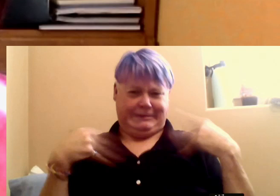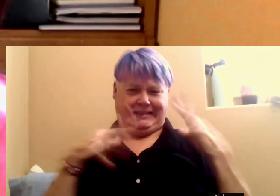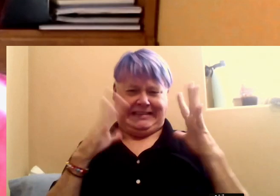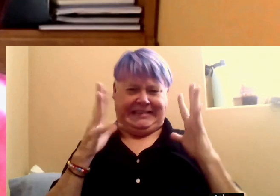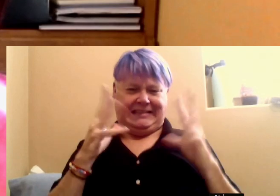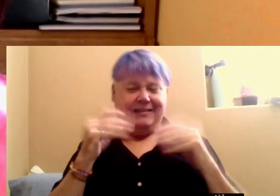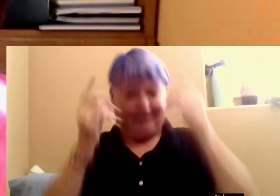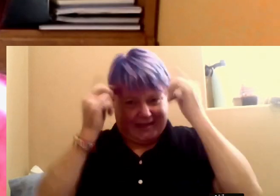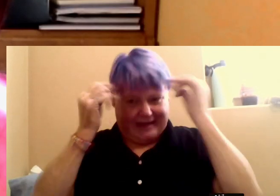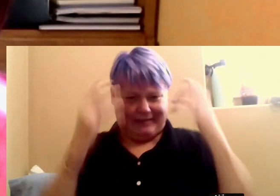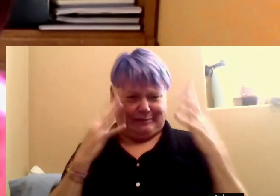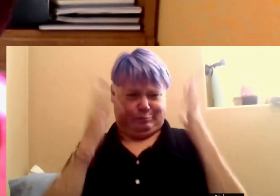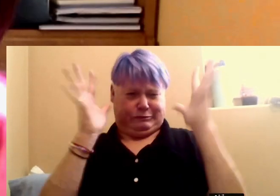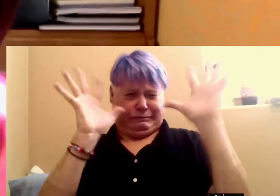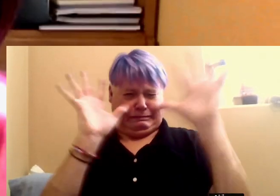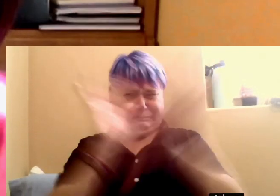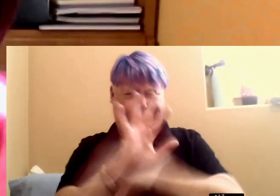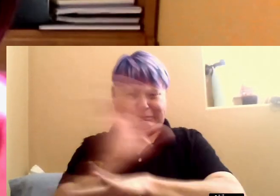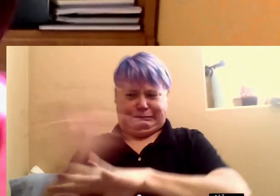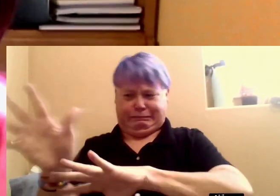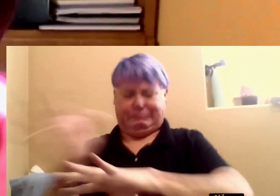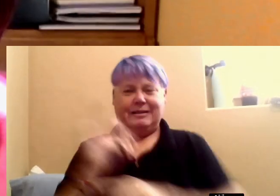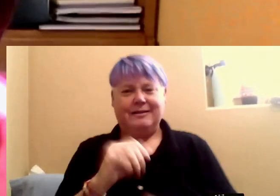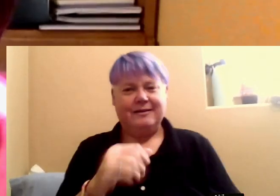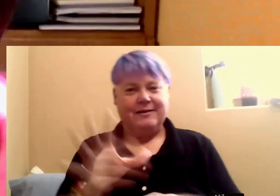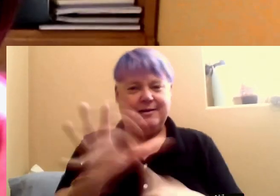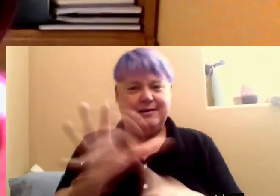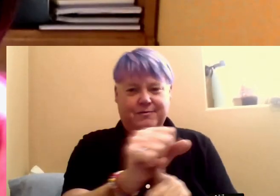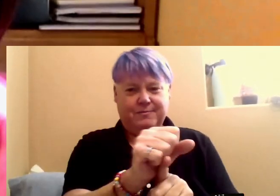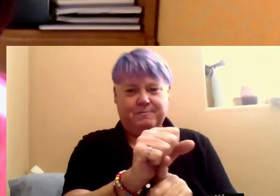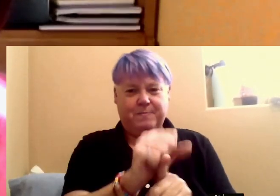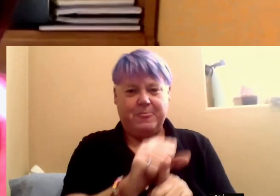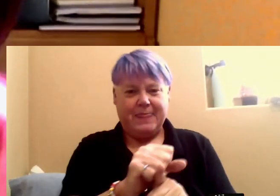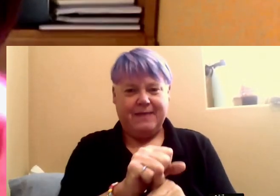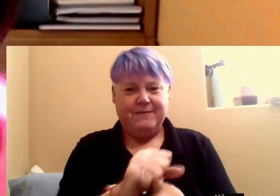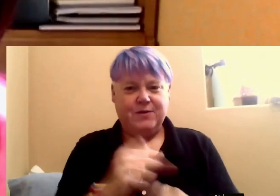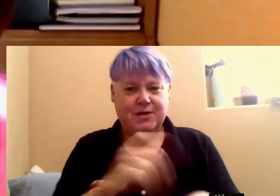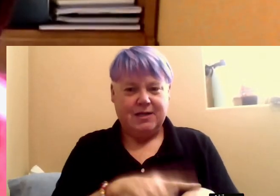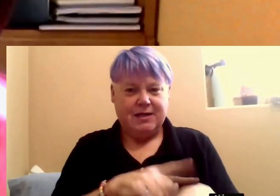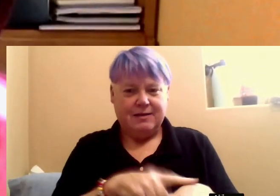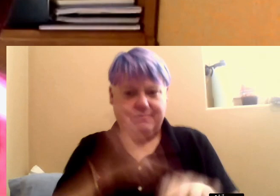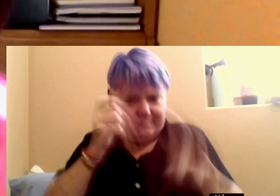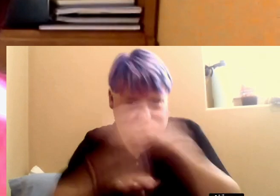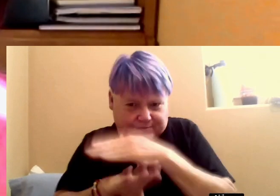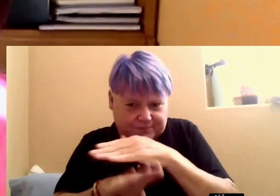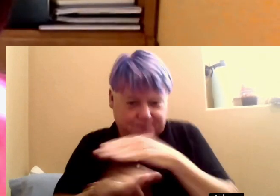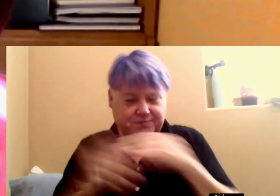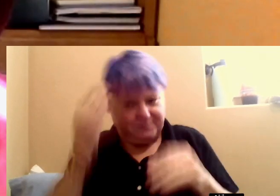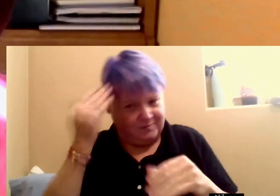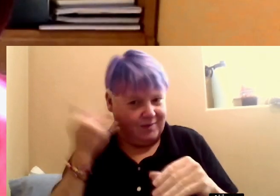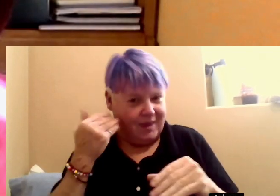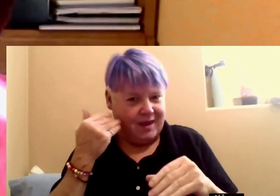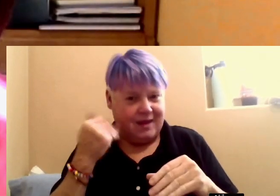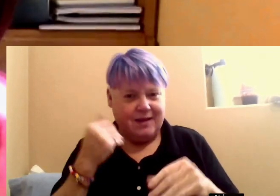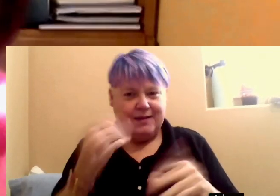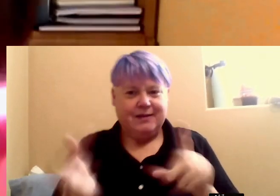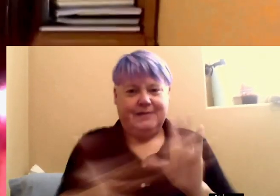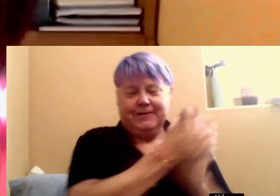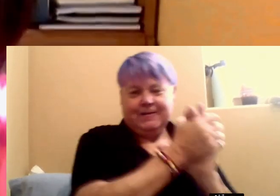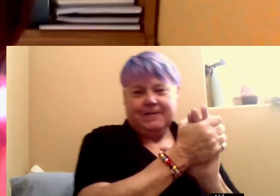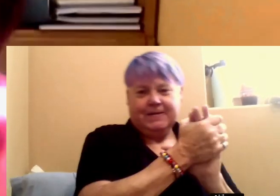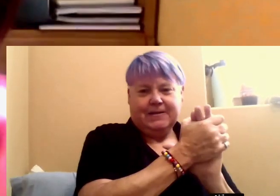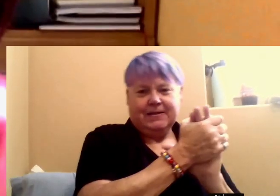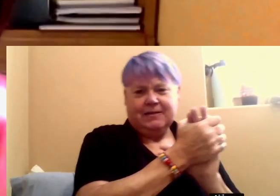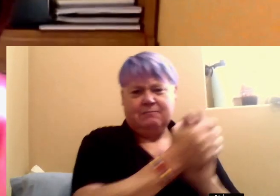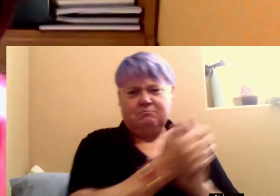I know. I reach for my Timmy's, playing for time, and just like that, he ducks his head to intercept the motion, grips my hand in his mouth.